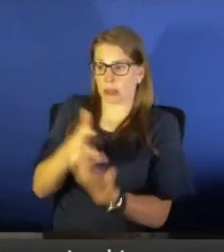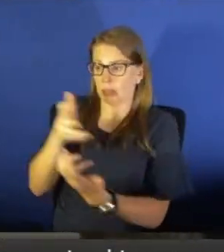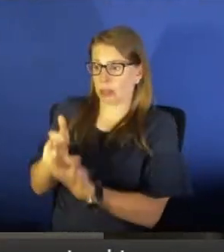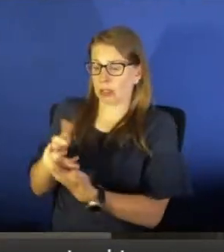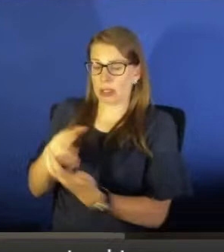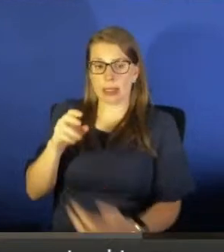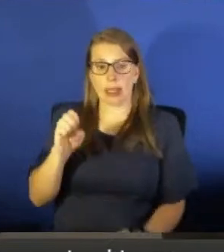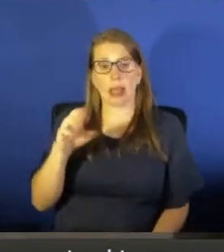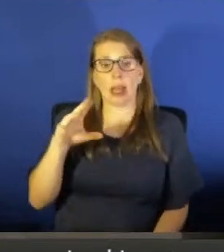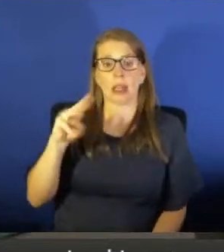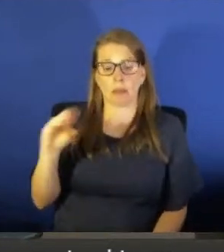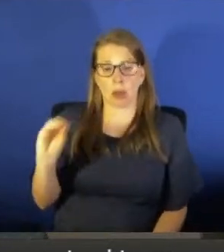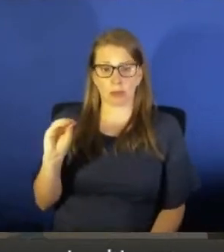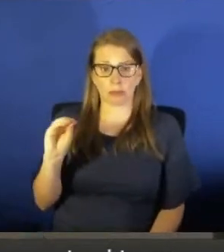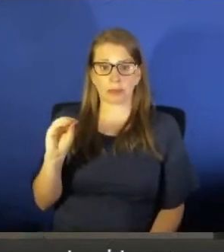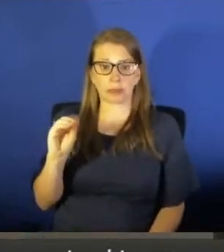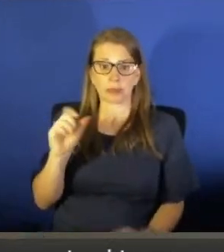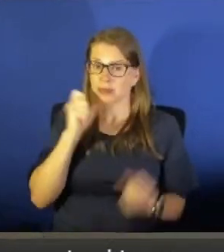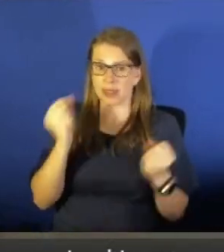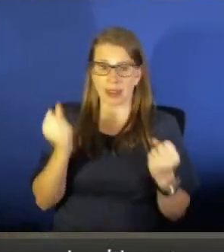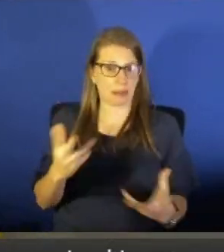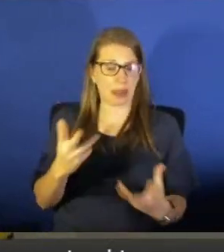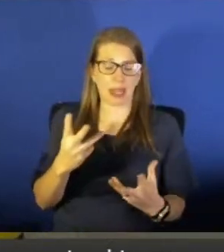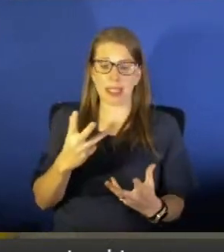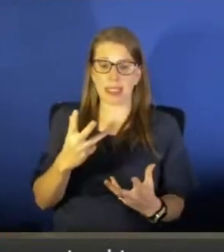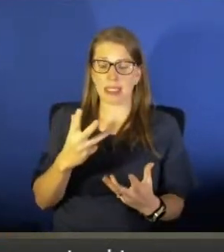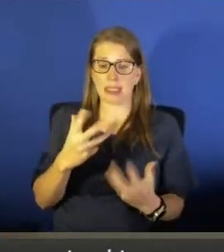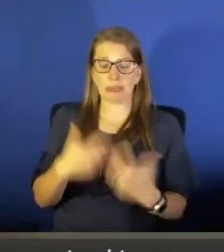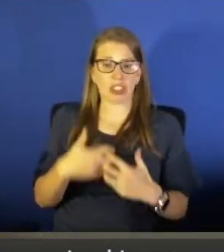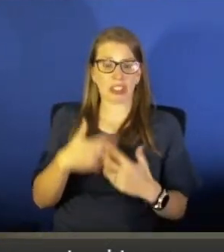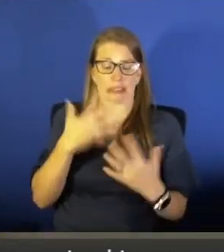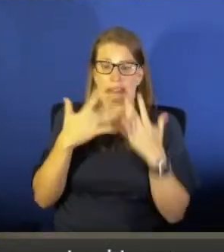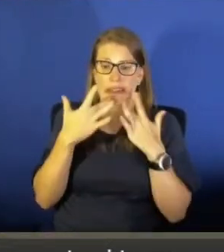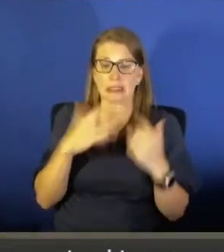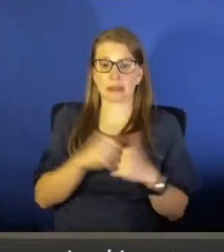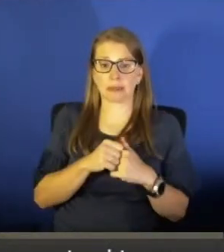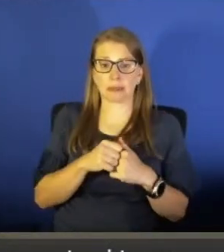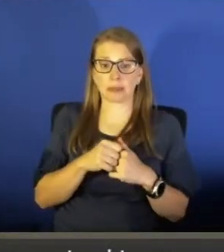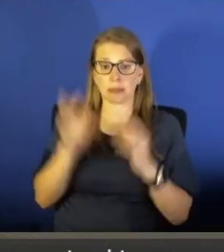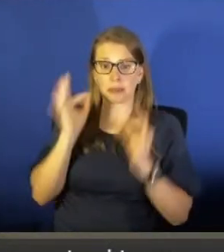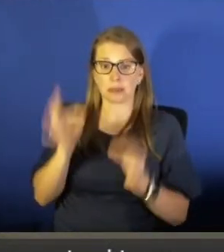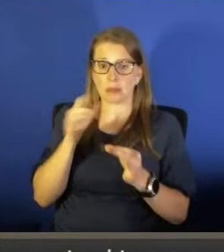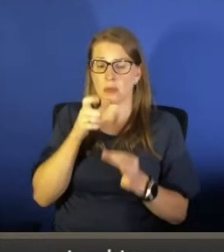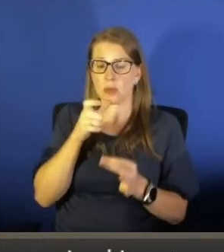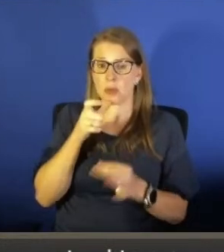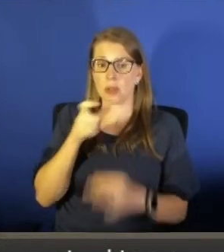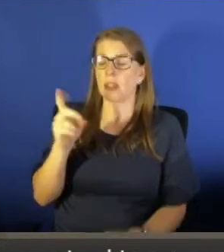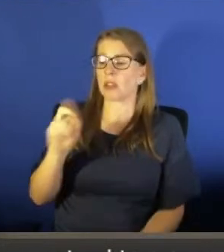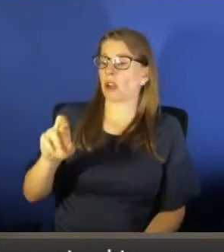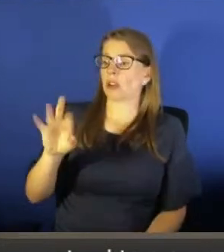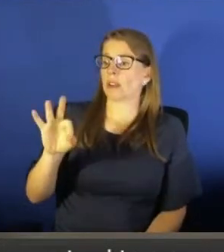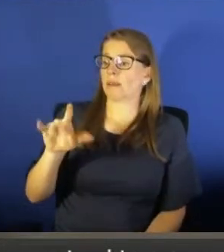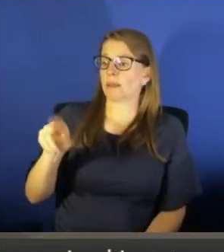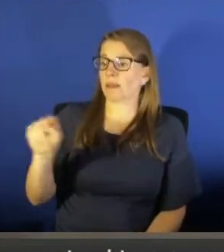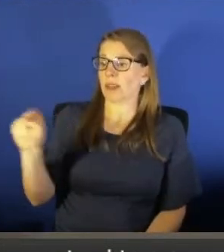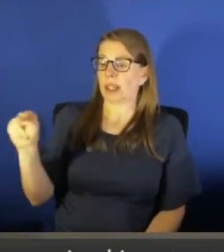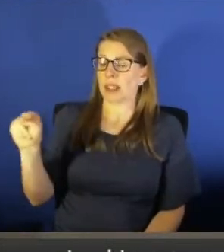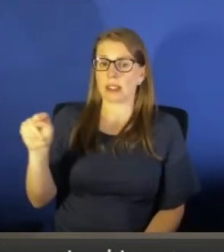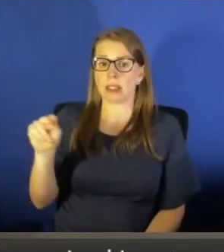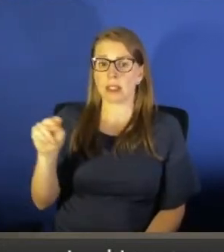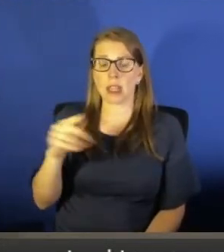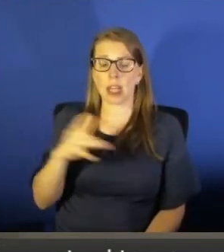Correct. So we definitely don't have that many machines. The people that make the decision would be like Dr. Flynn, our intensivist, and the cardiac surgeons